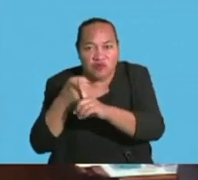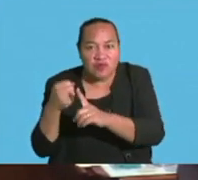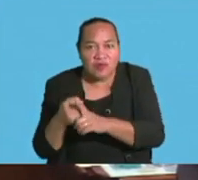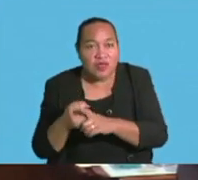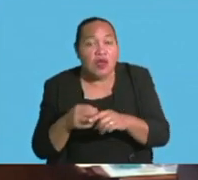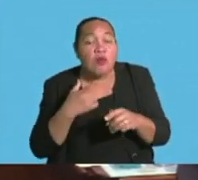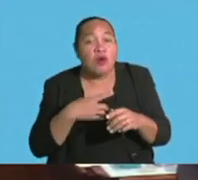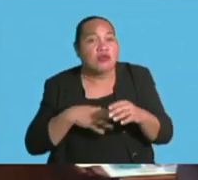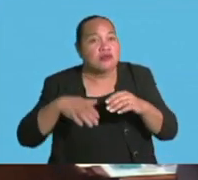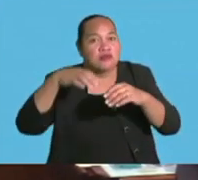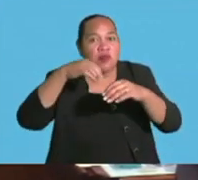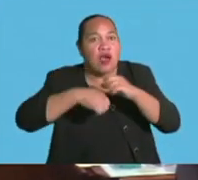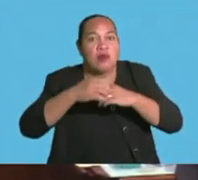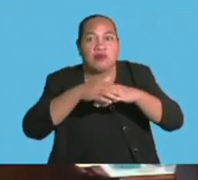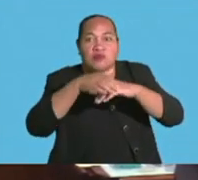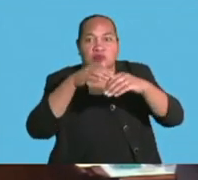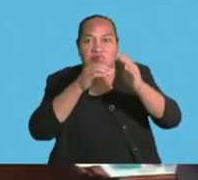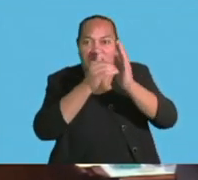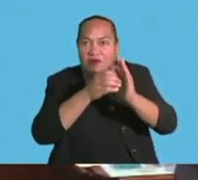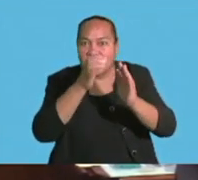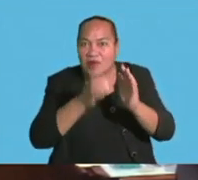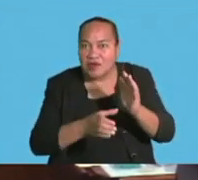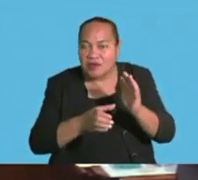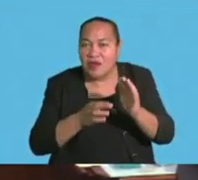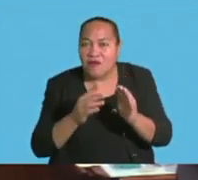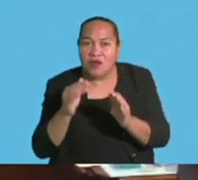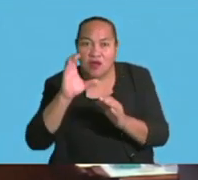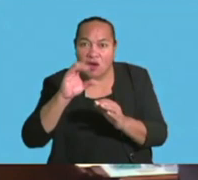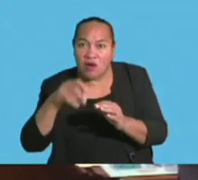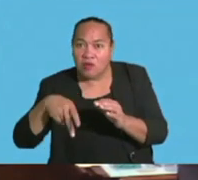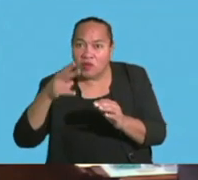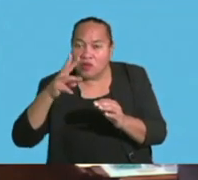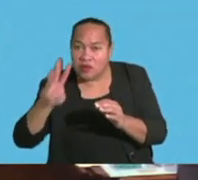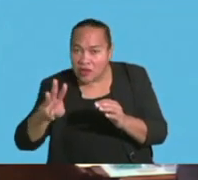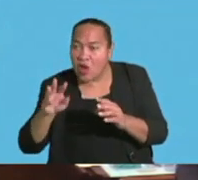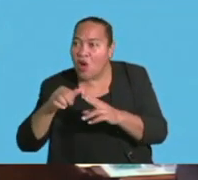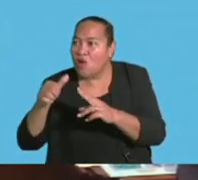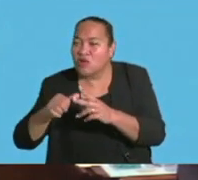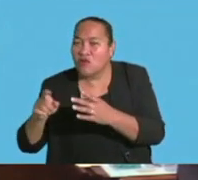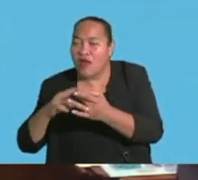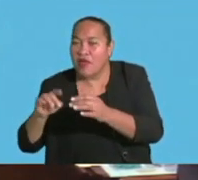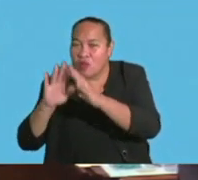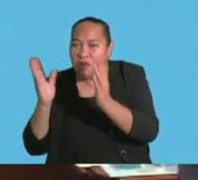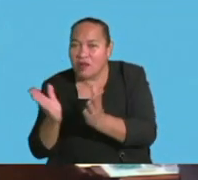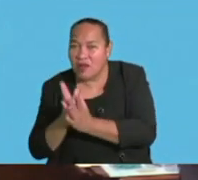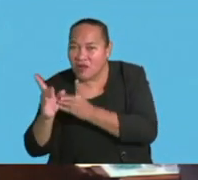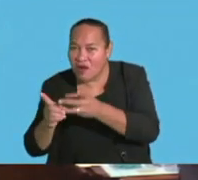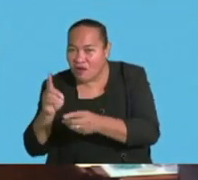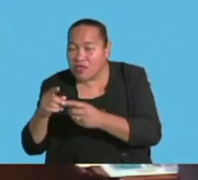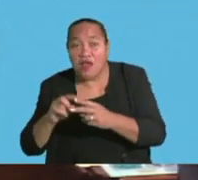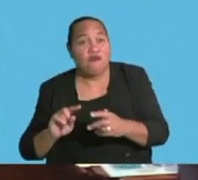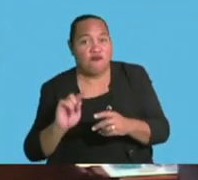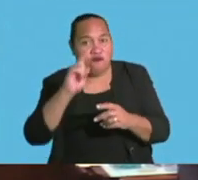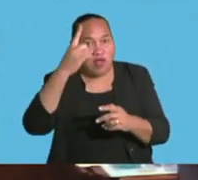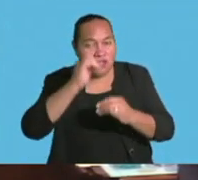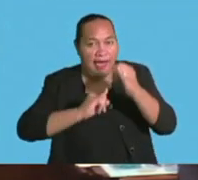over the United Nations General Assembly, co-chairing the world's first Oceans Conference, being the first small island states